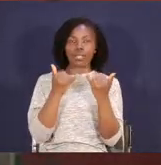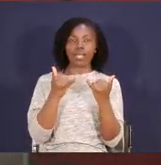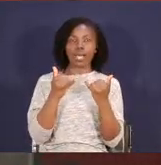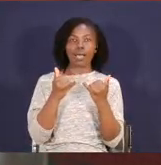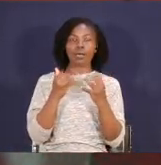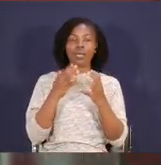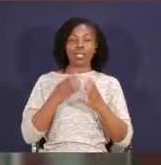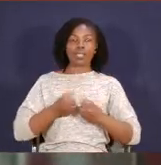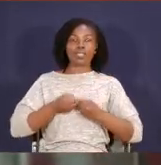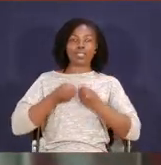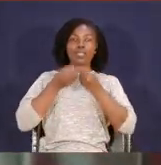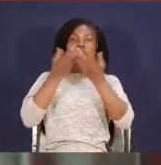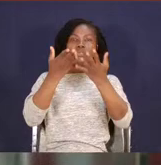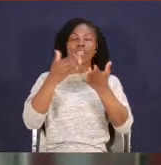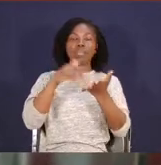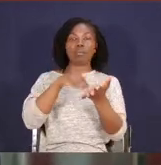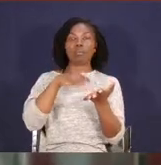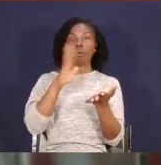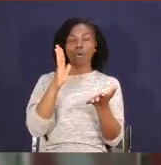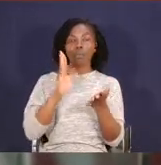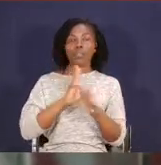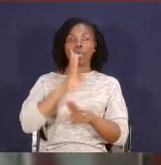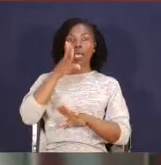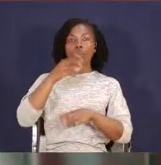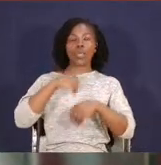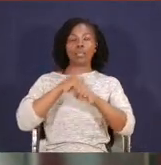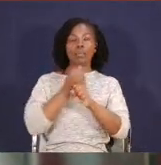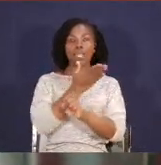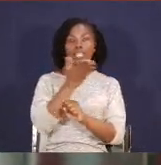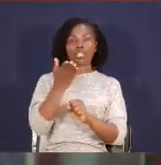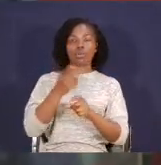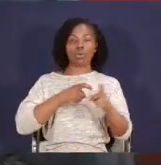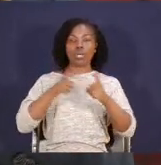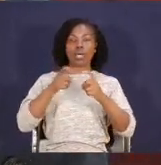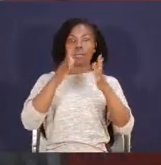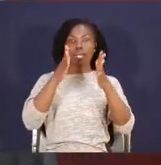am entrusting you with more. I shall make you a ruler